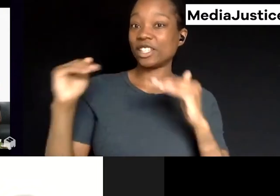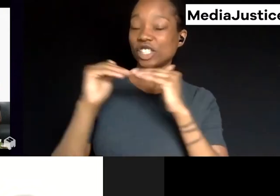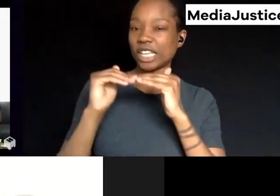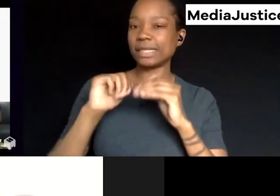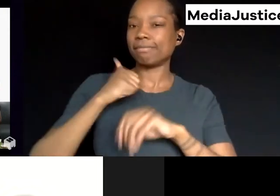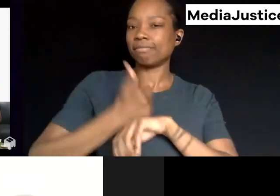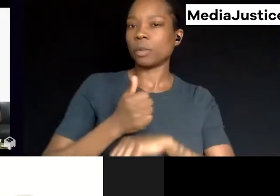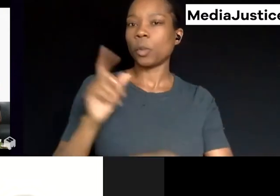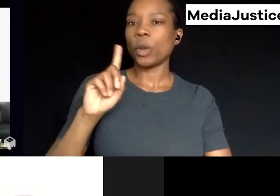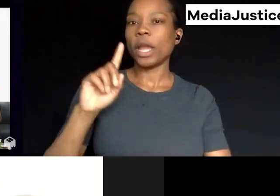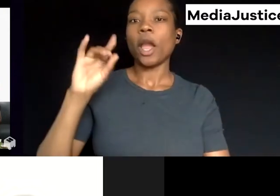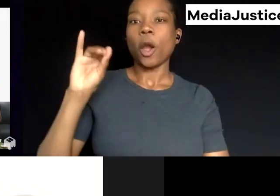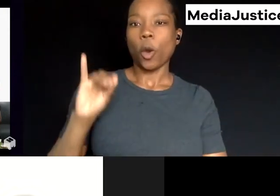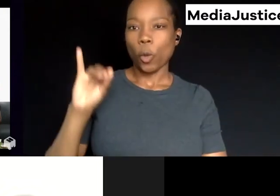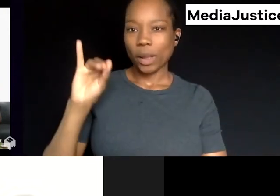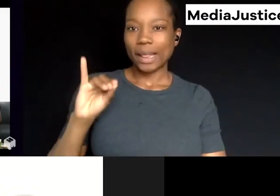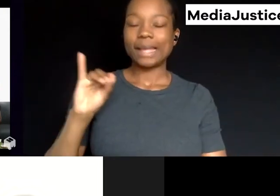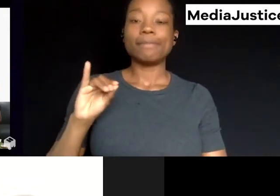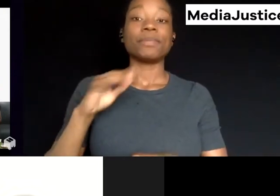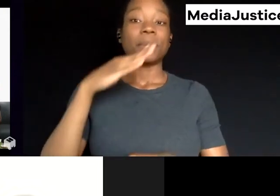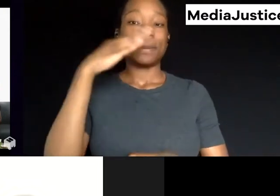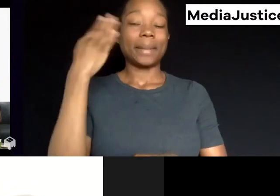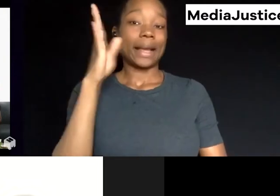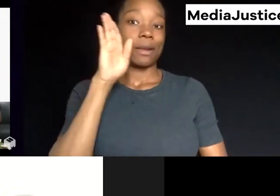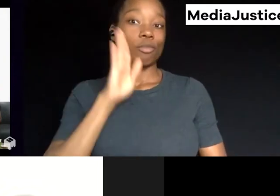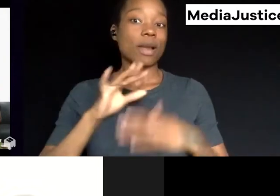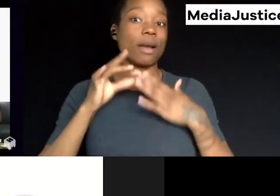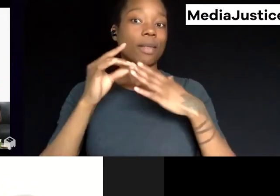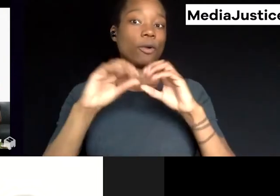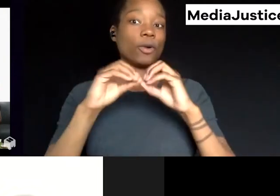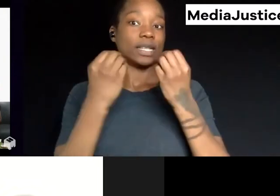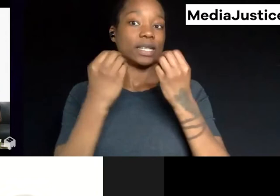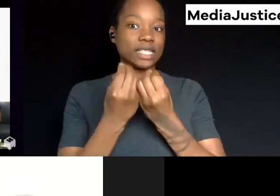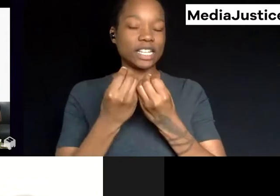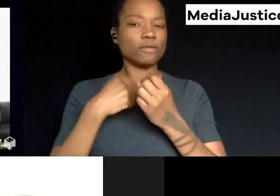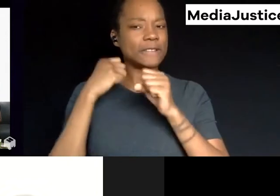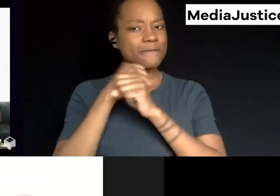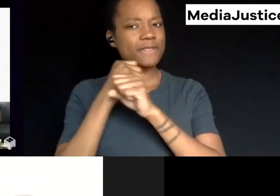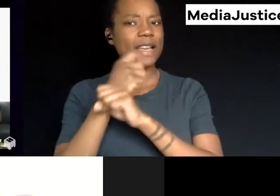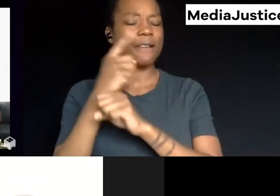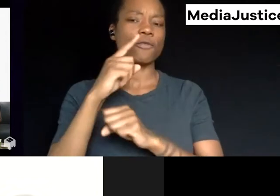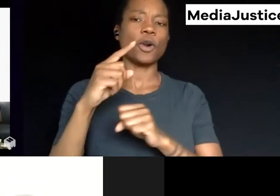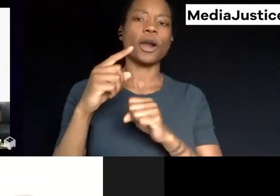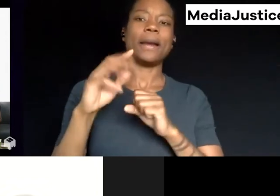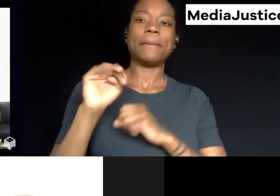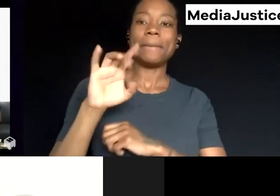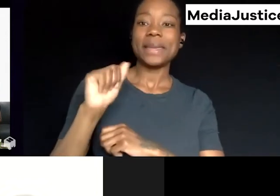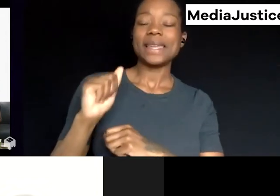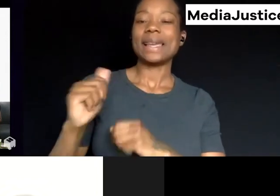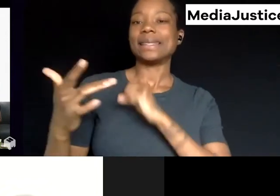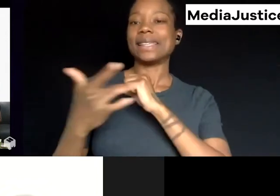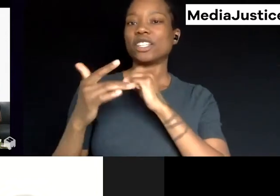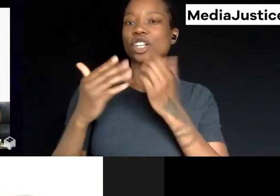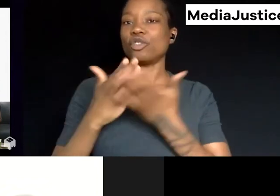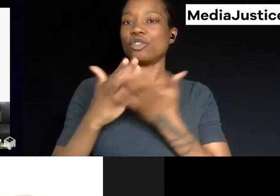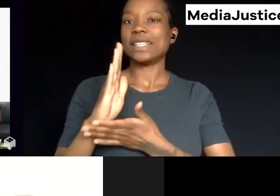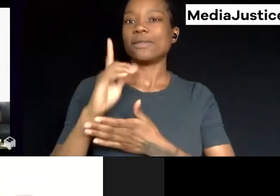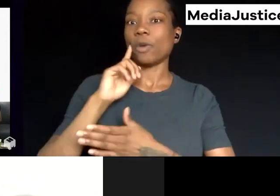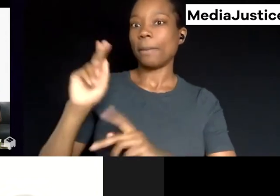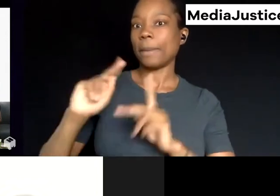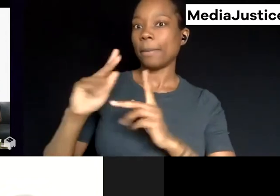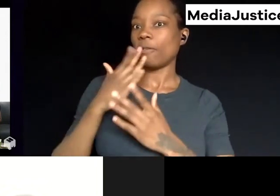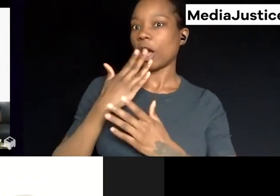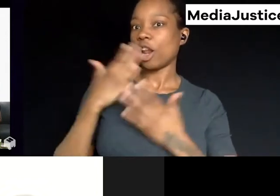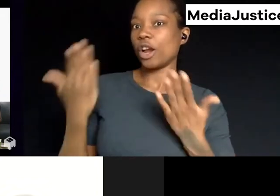a Black and Brown-led organization that fights for the media and technology rights of people of color in the United States. One of the